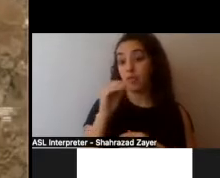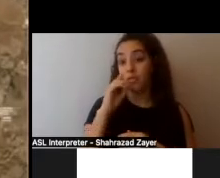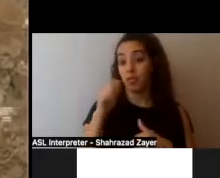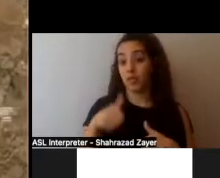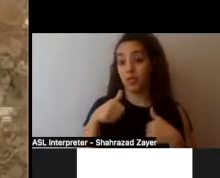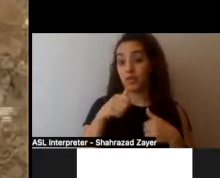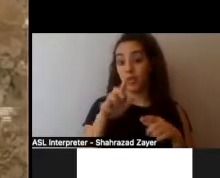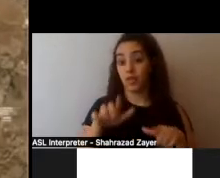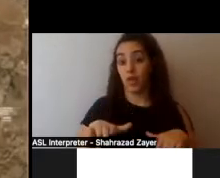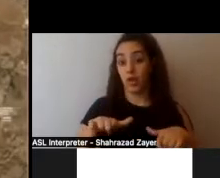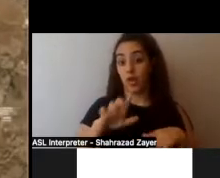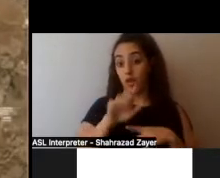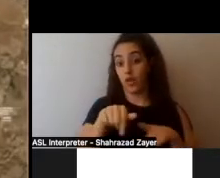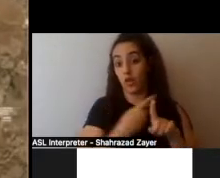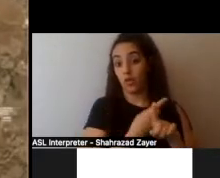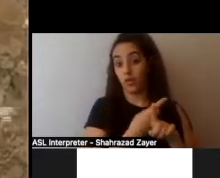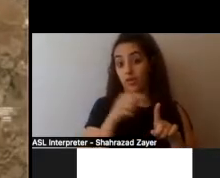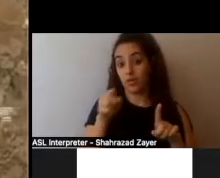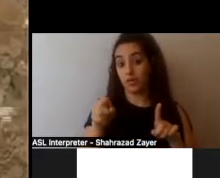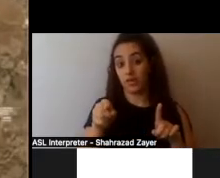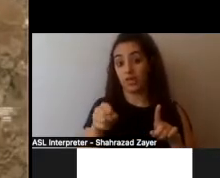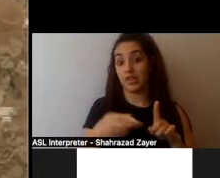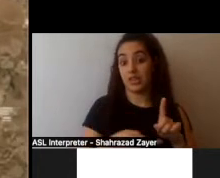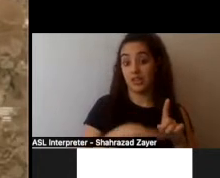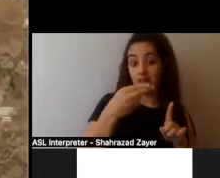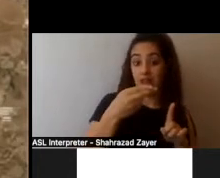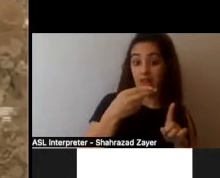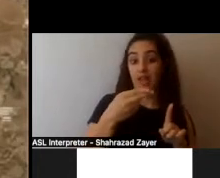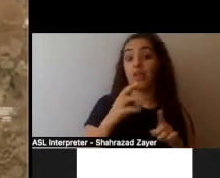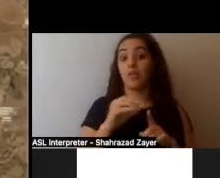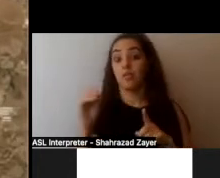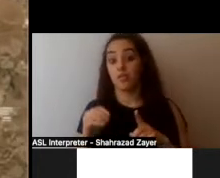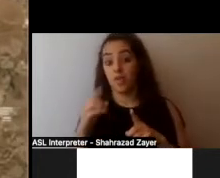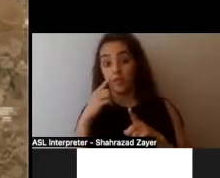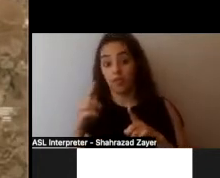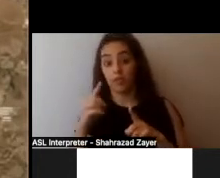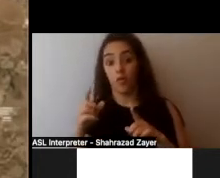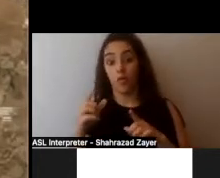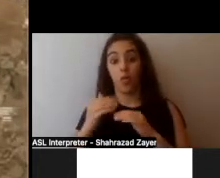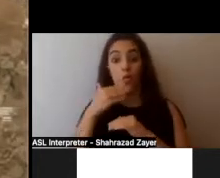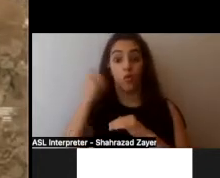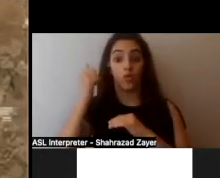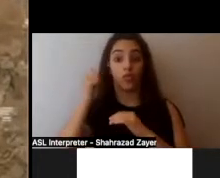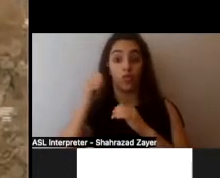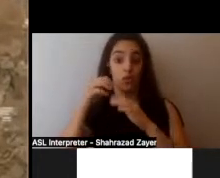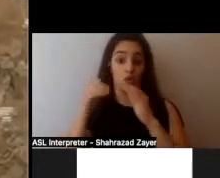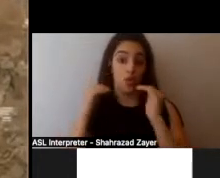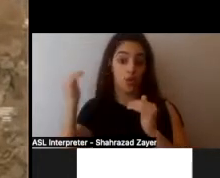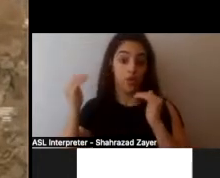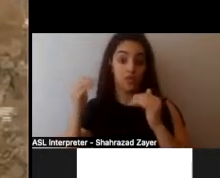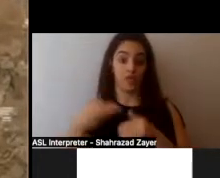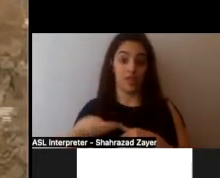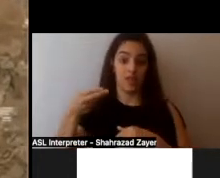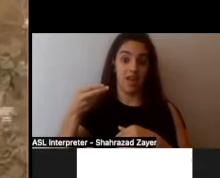Woods is also high. And the percentage of older adults is also high. This is a very high risk area for social isolation.